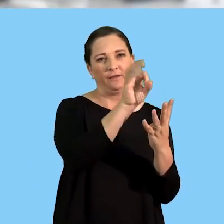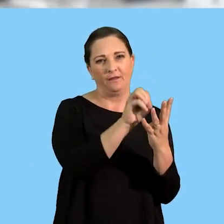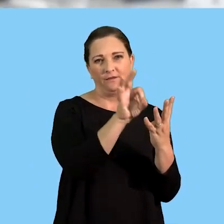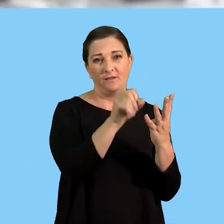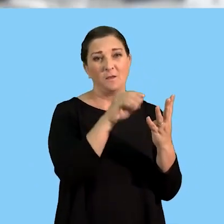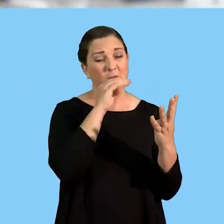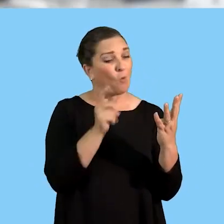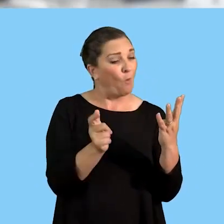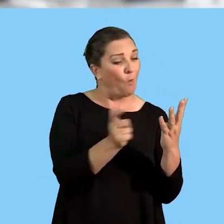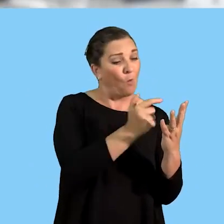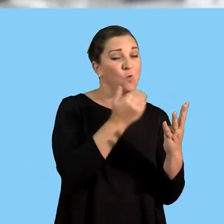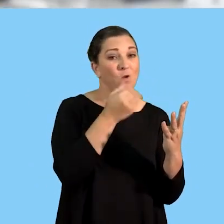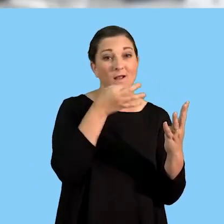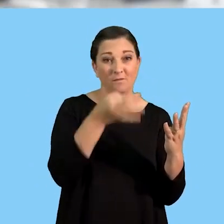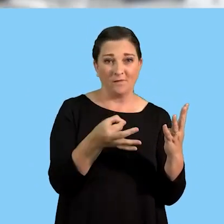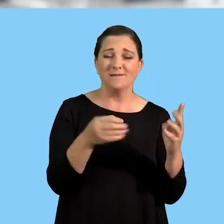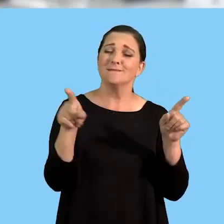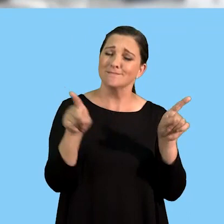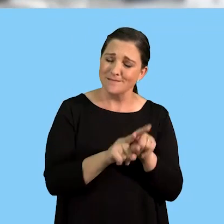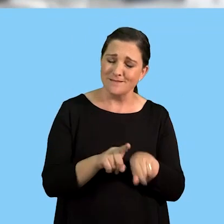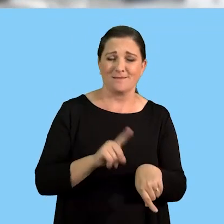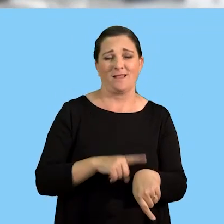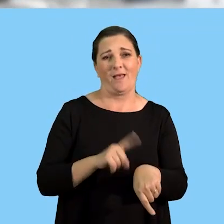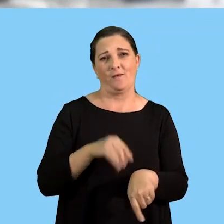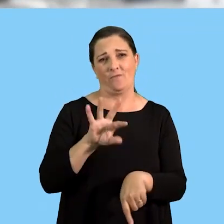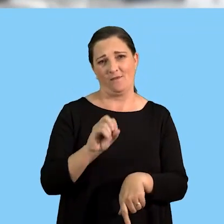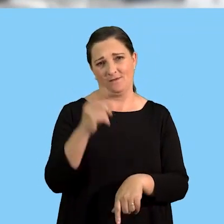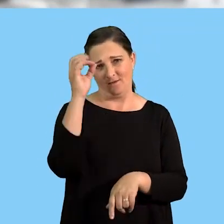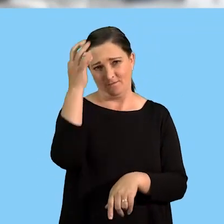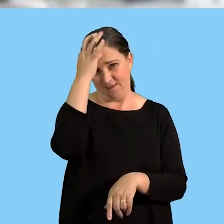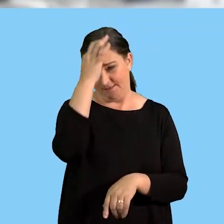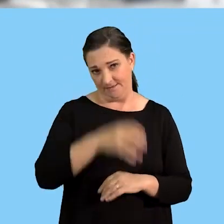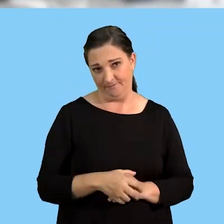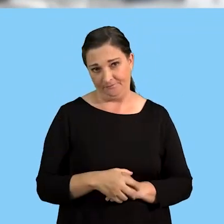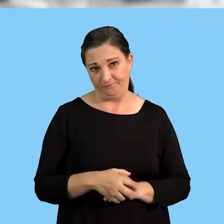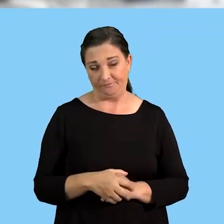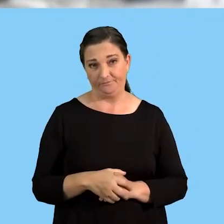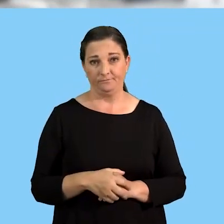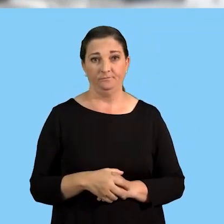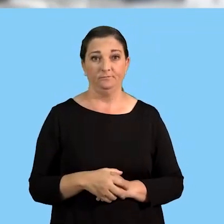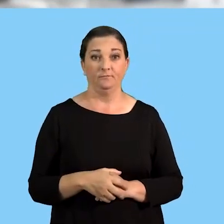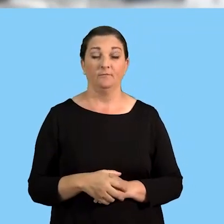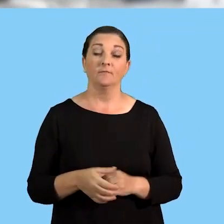for an interview, it means that all of them need to be granted their 30 minutes equally.